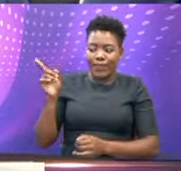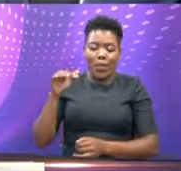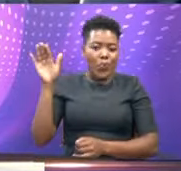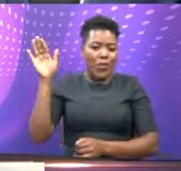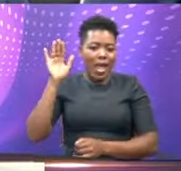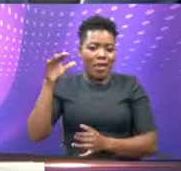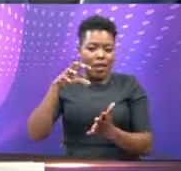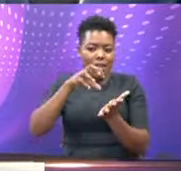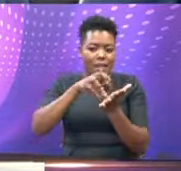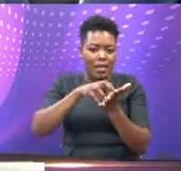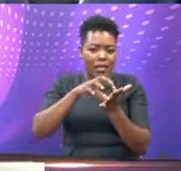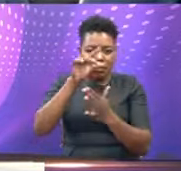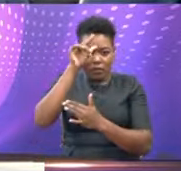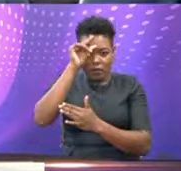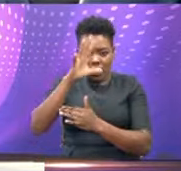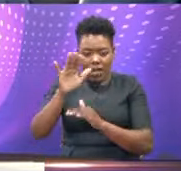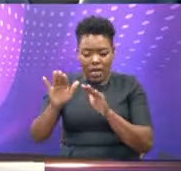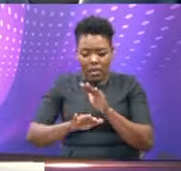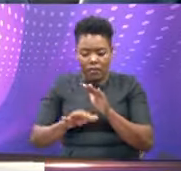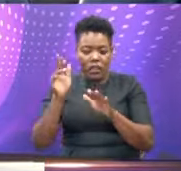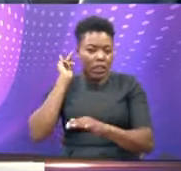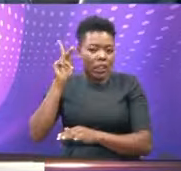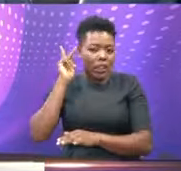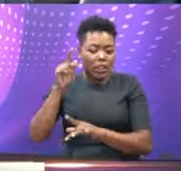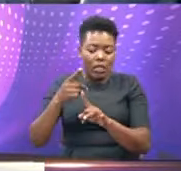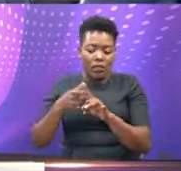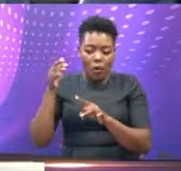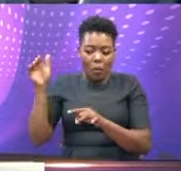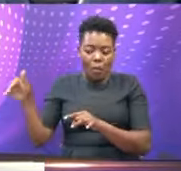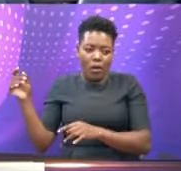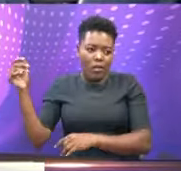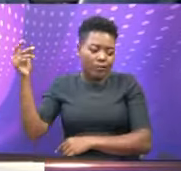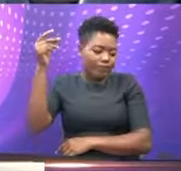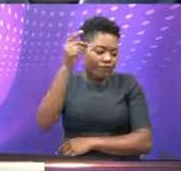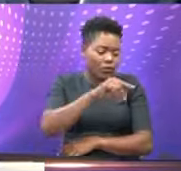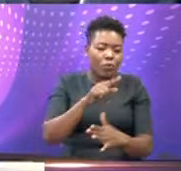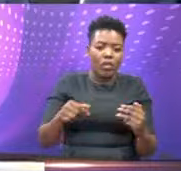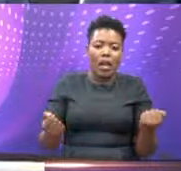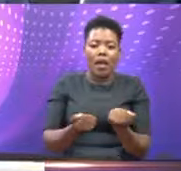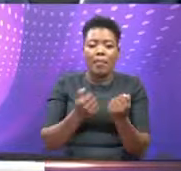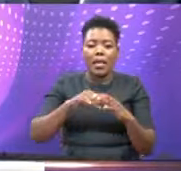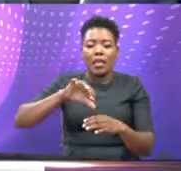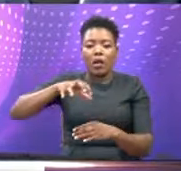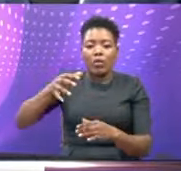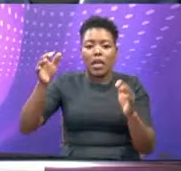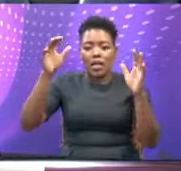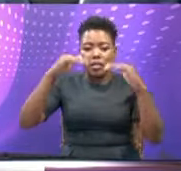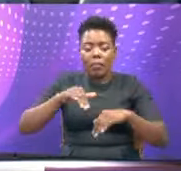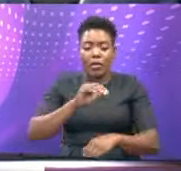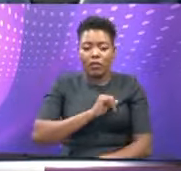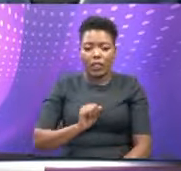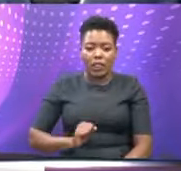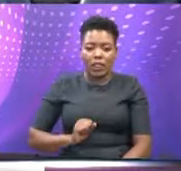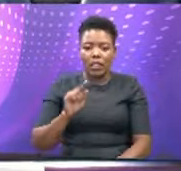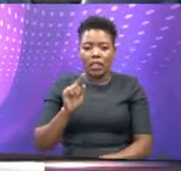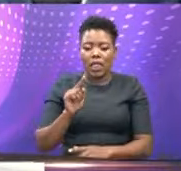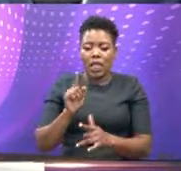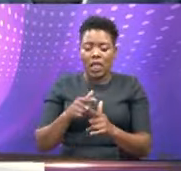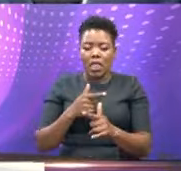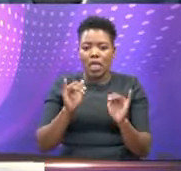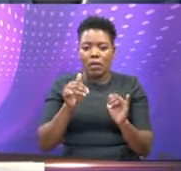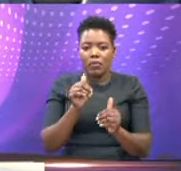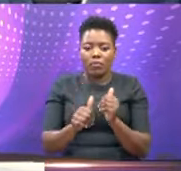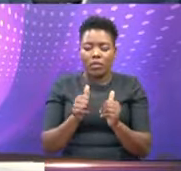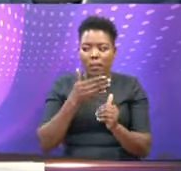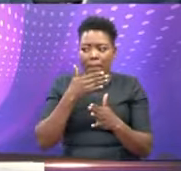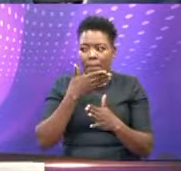Kisii kotenore kod jalup gavana. Chakre ni bed kuno okinyi nyaka sani gin ang'o mosetimore kendo gin mage misefwambo kotenore kod bura